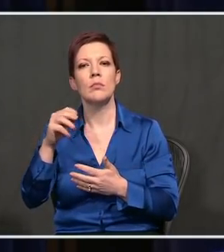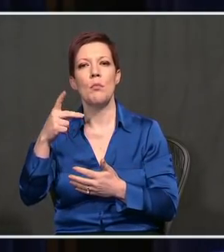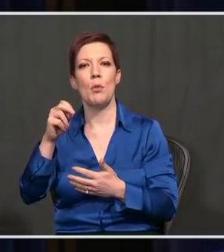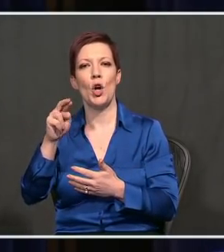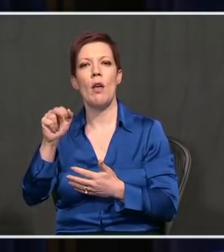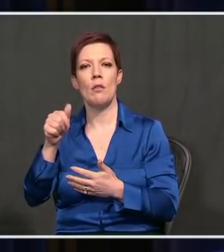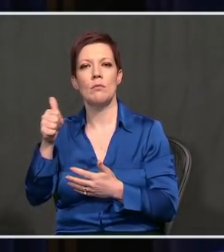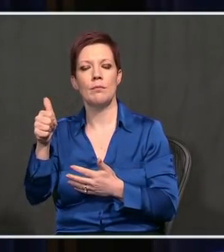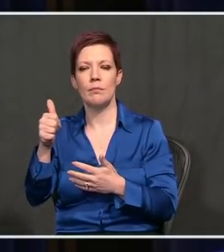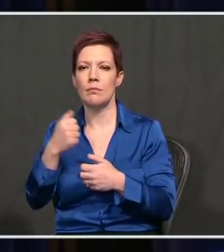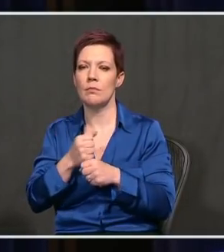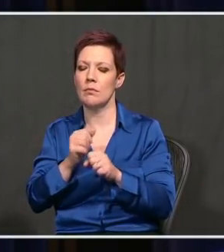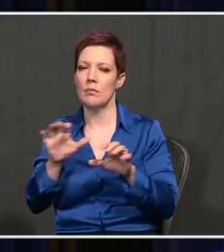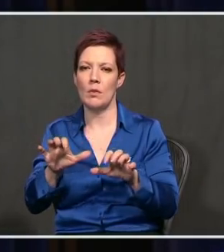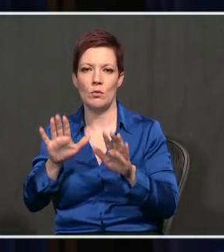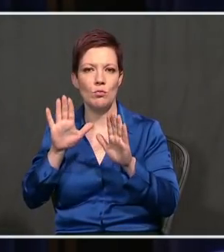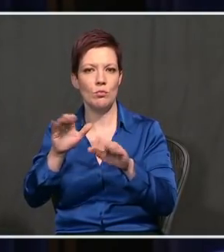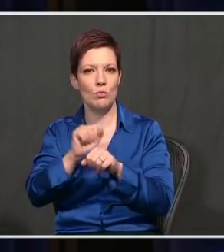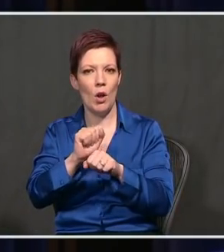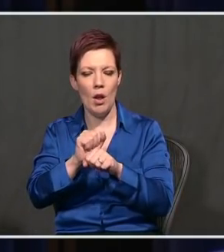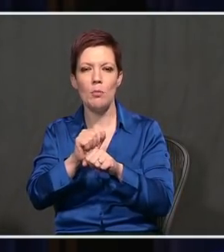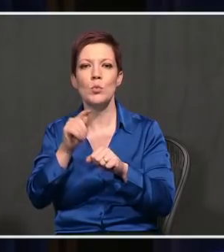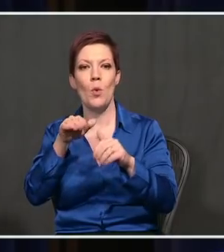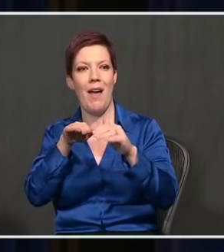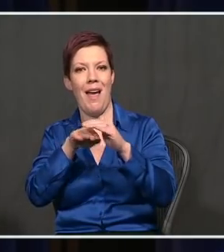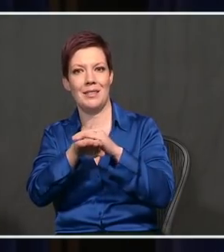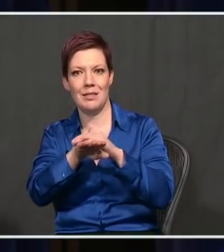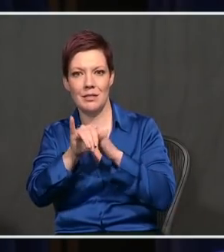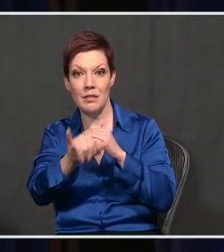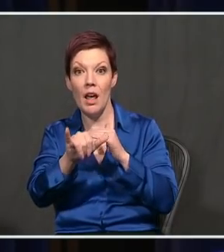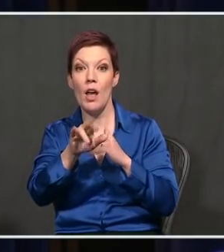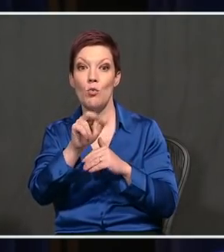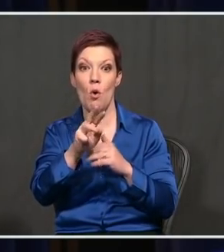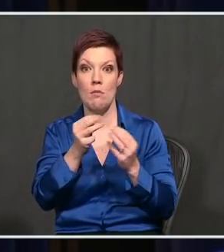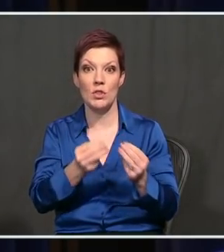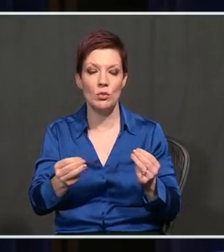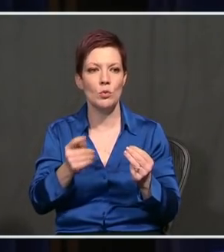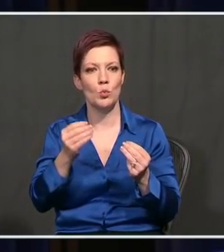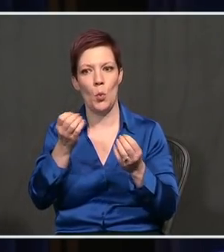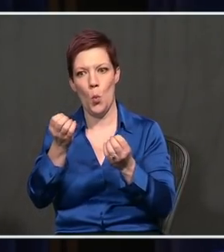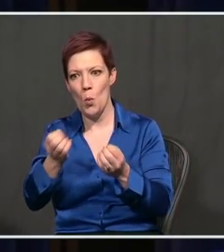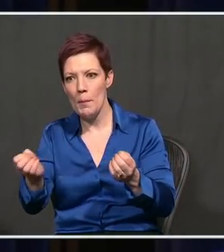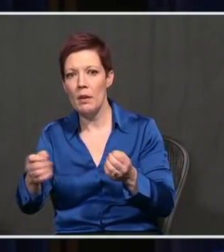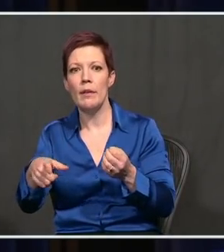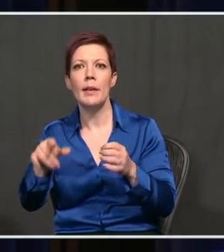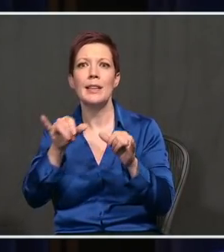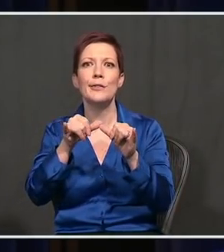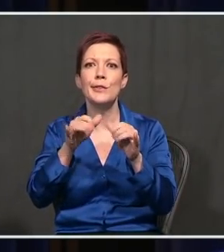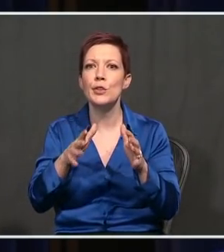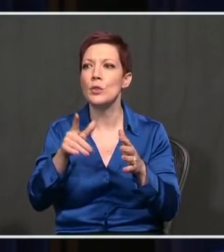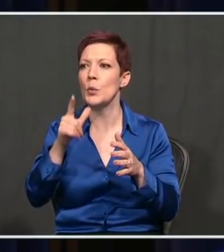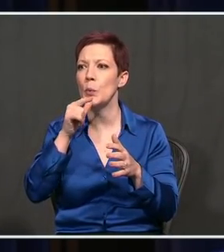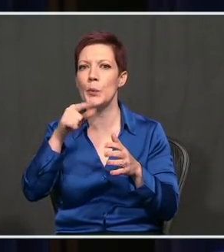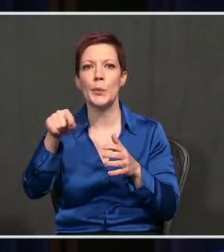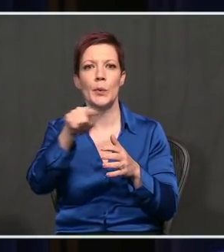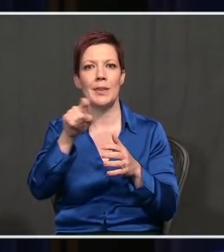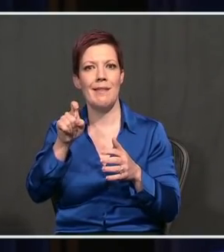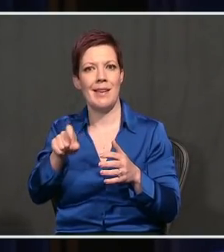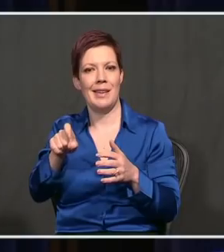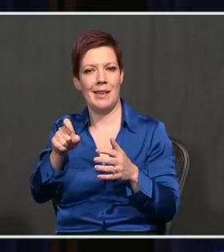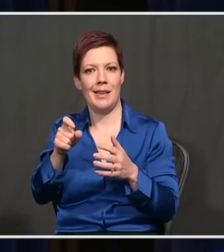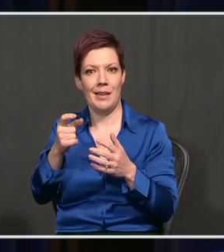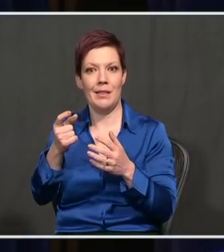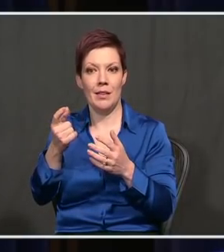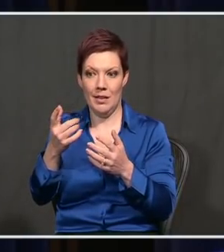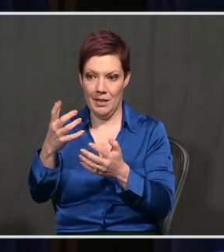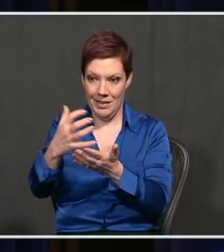enabling the access to the raw materials, to the equipment, to the engineers, to whatever it is that was needed to be able to